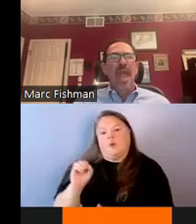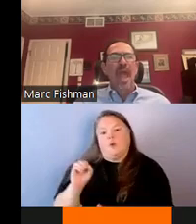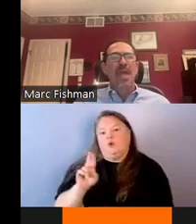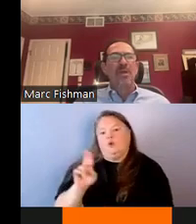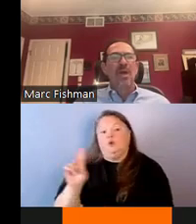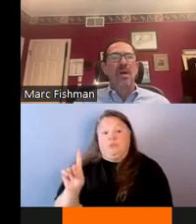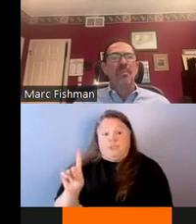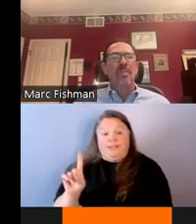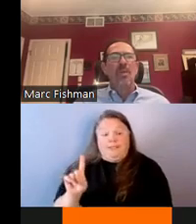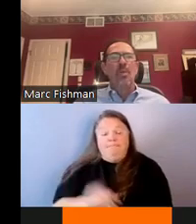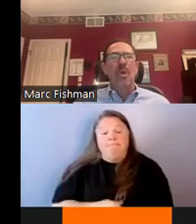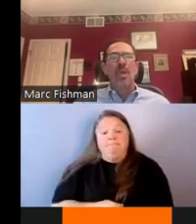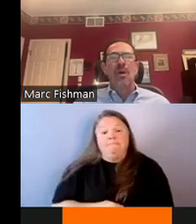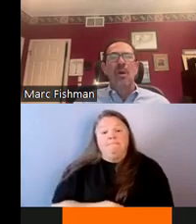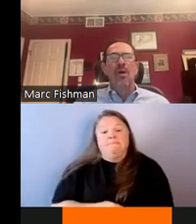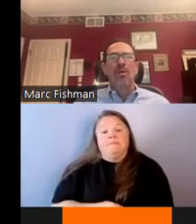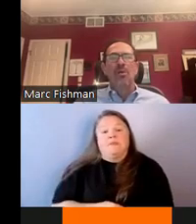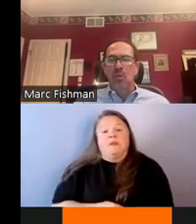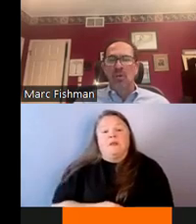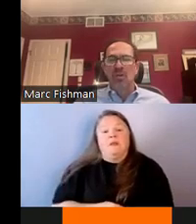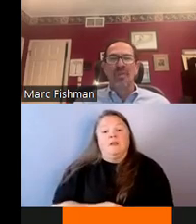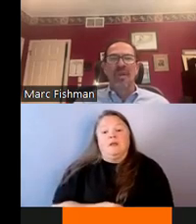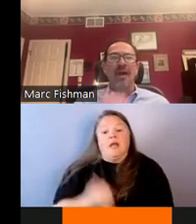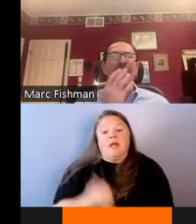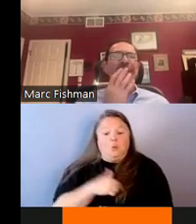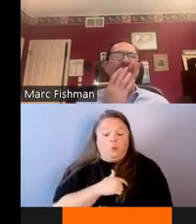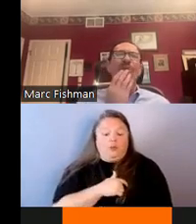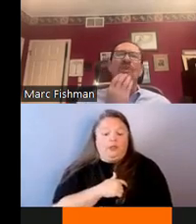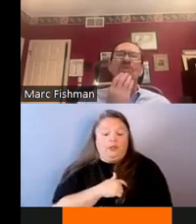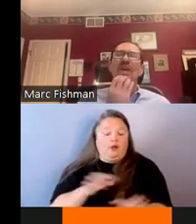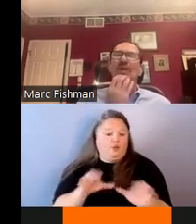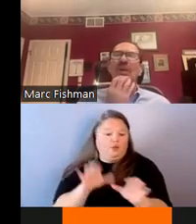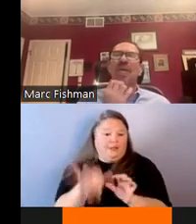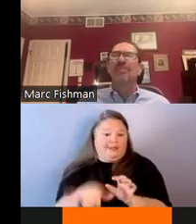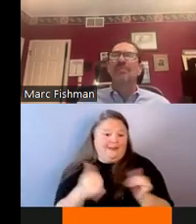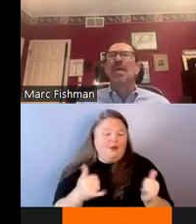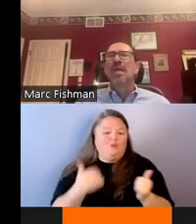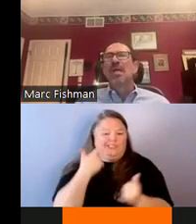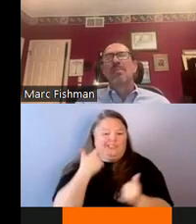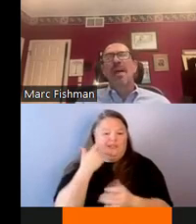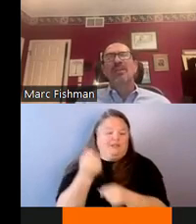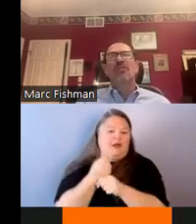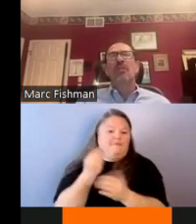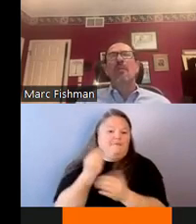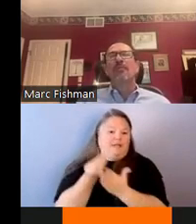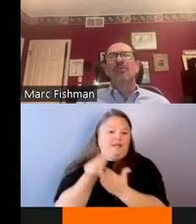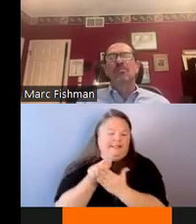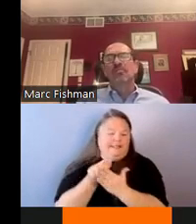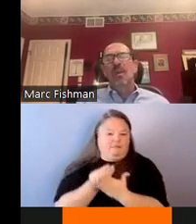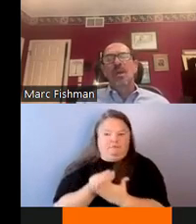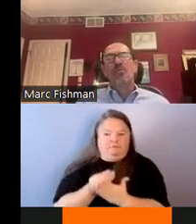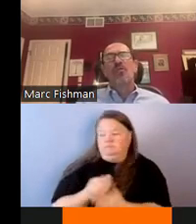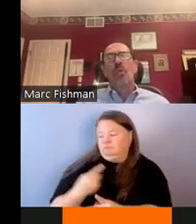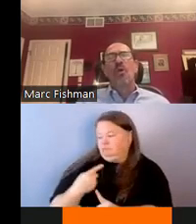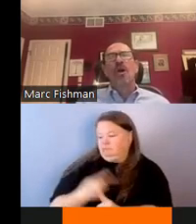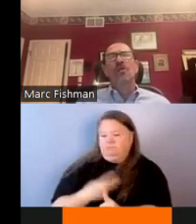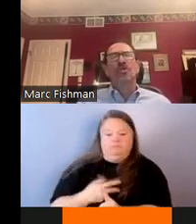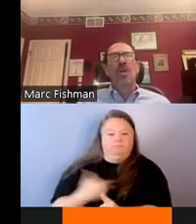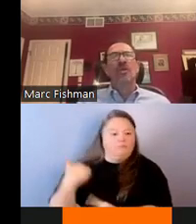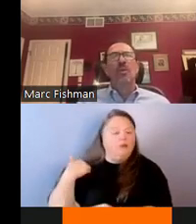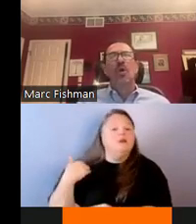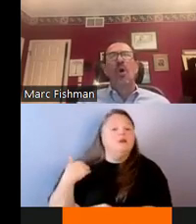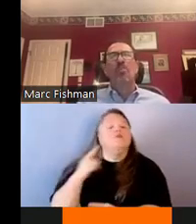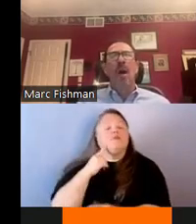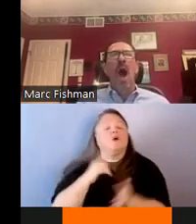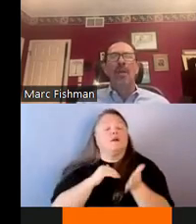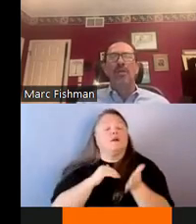OUD. And we are doing something about that. We just got funding the past several months for